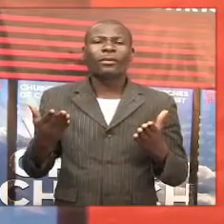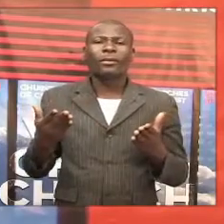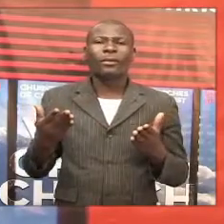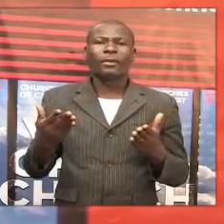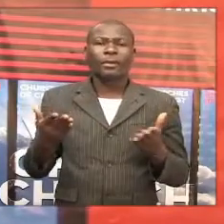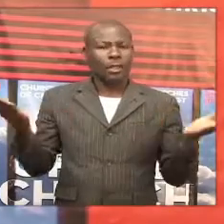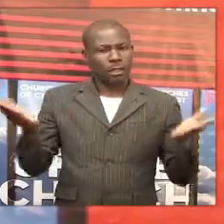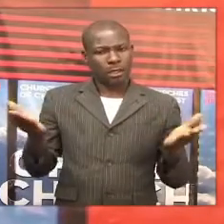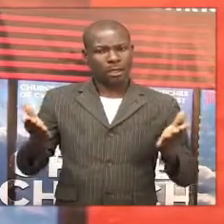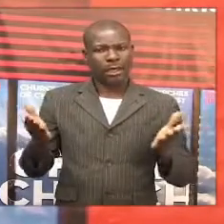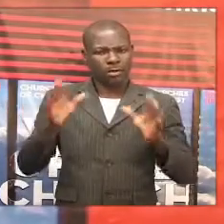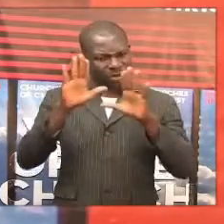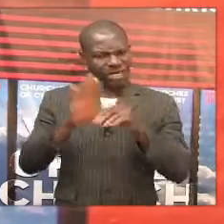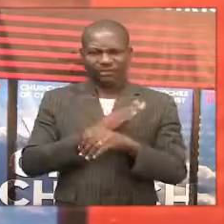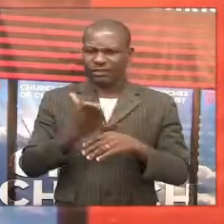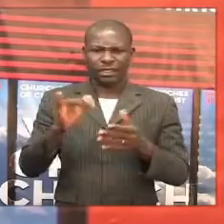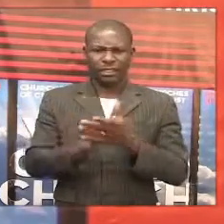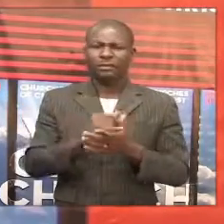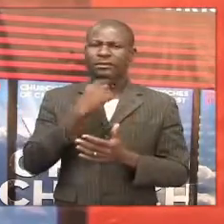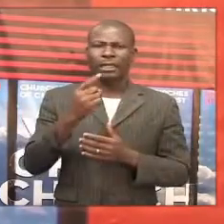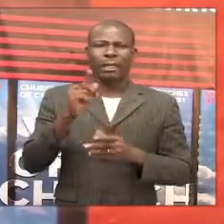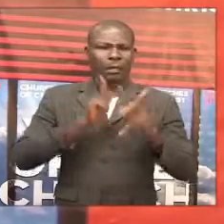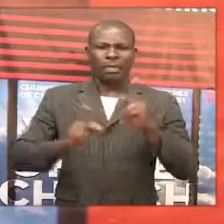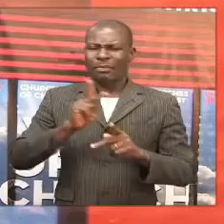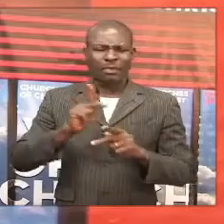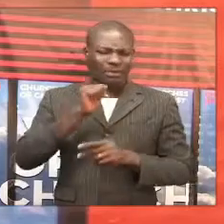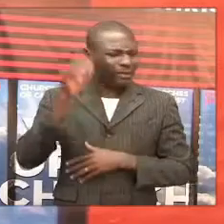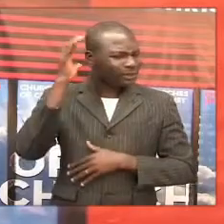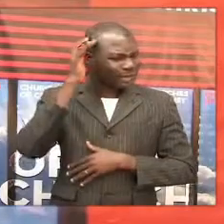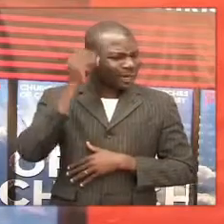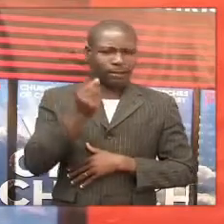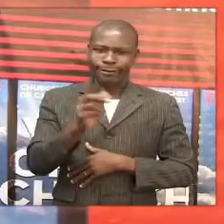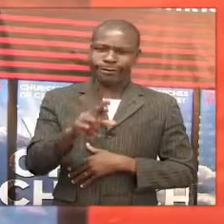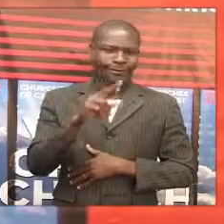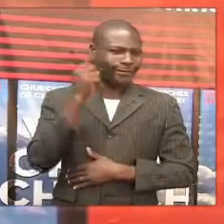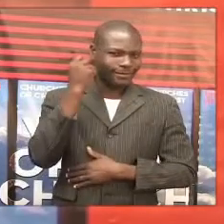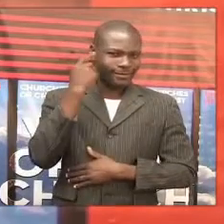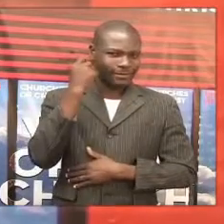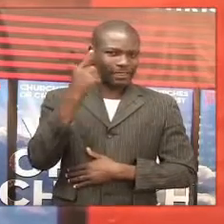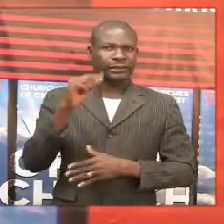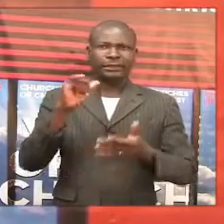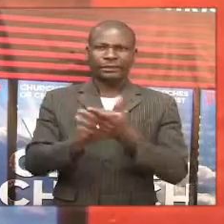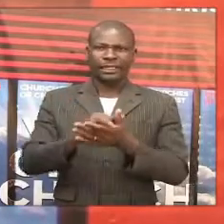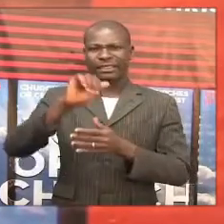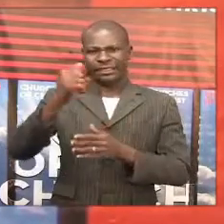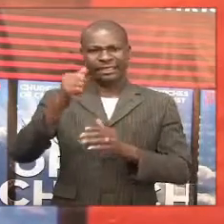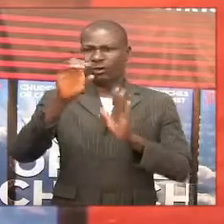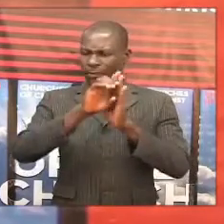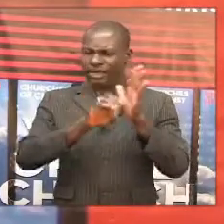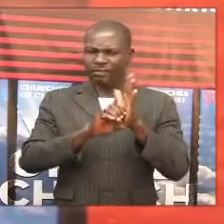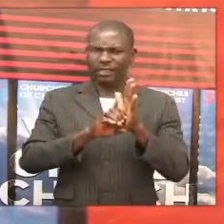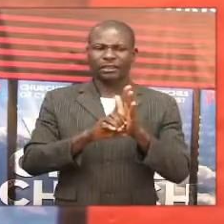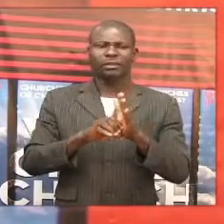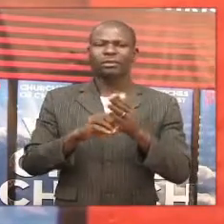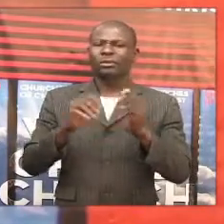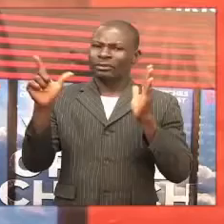na anwasam ne se wo kan ye nuanom na ye so che se omo ntia se wo ye ase se emransem du e ne ho som no ne Moses